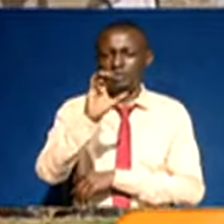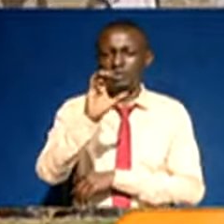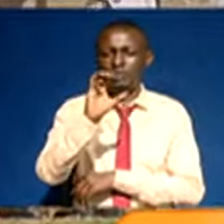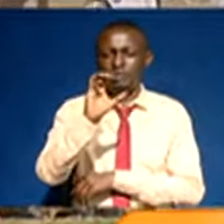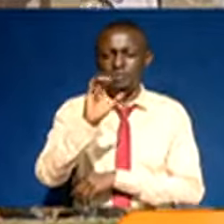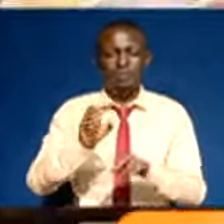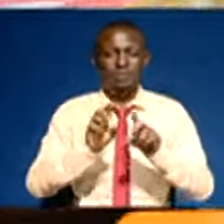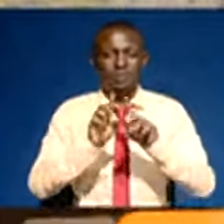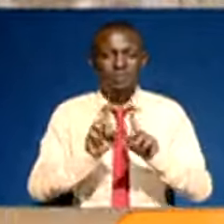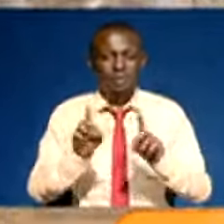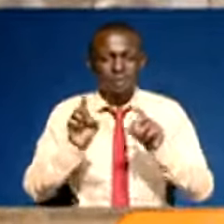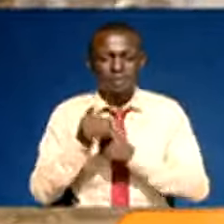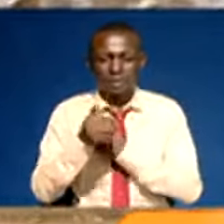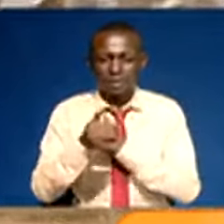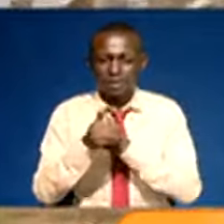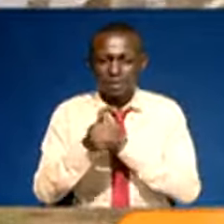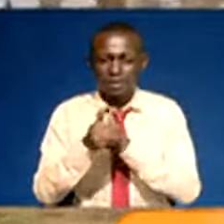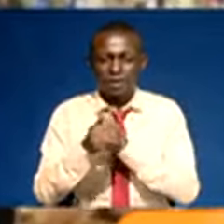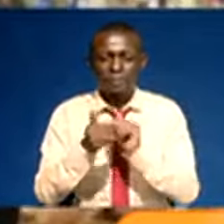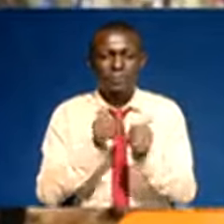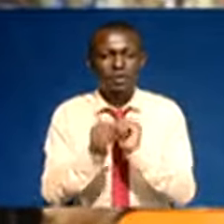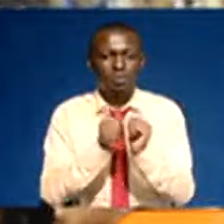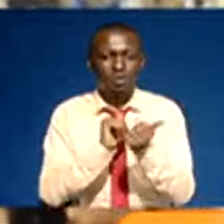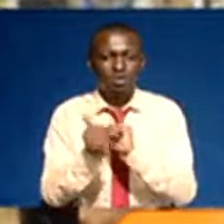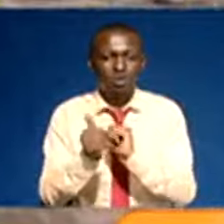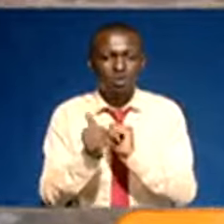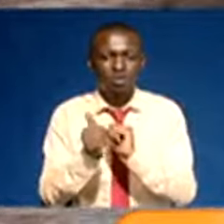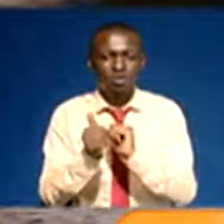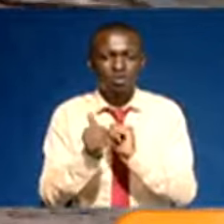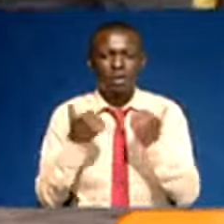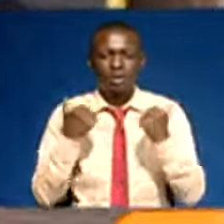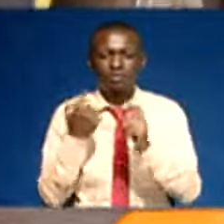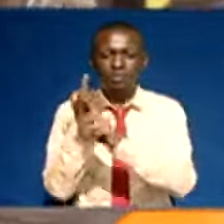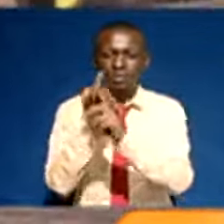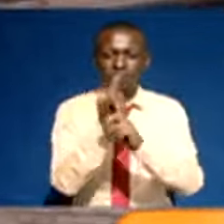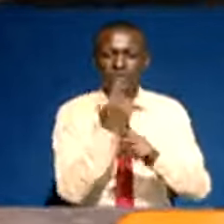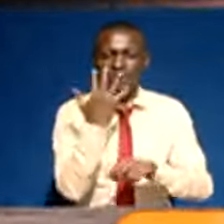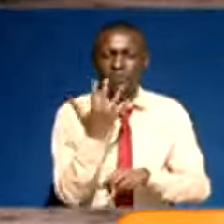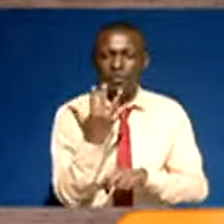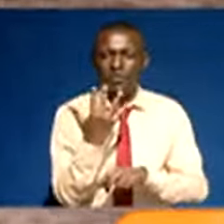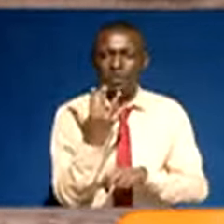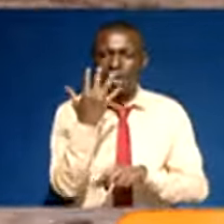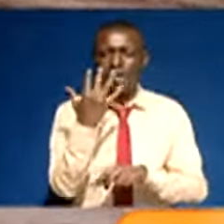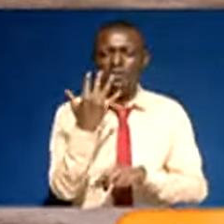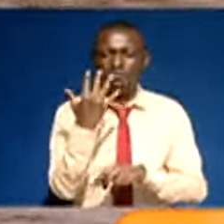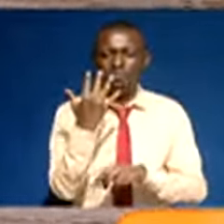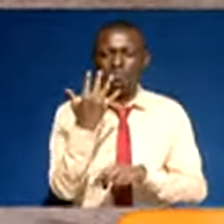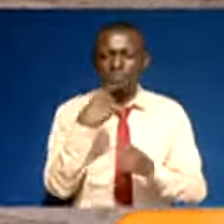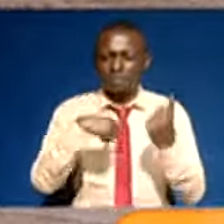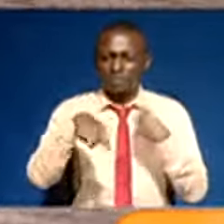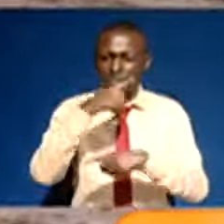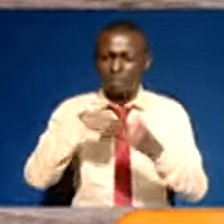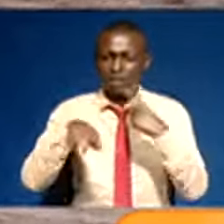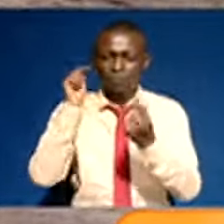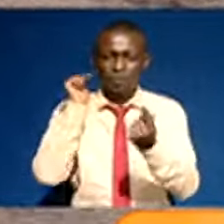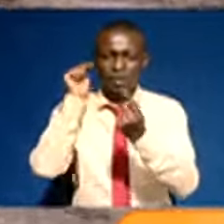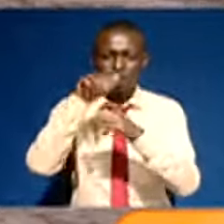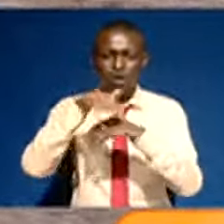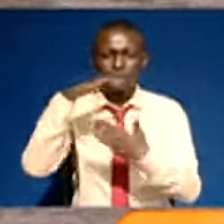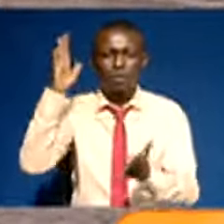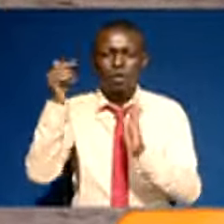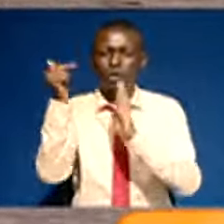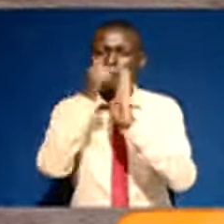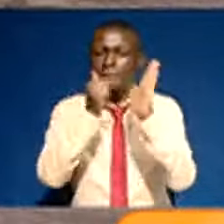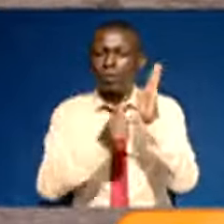with much closer racing. The event runs in heats with a maximum of five laps, with the aim of scoring the most points during the heats